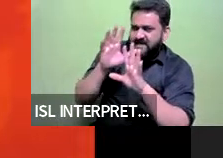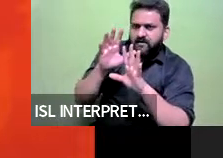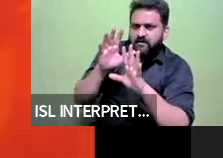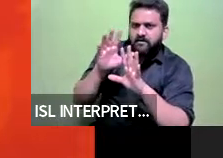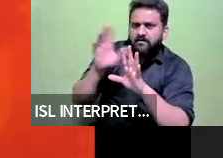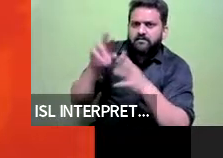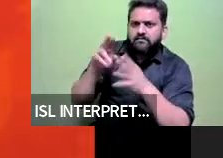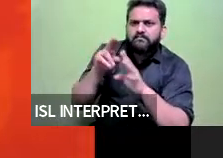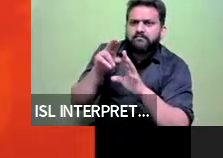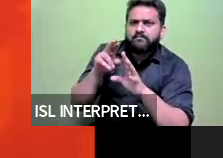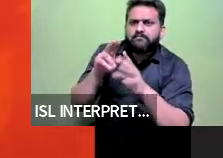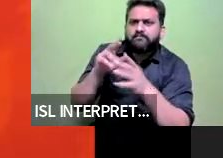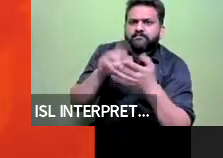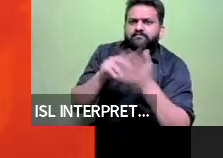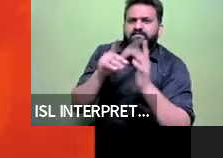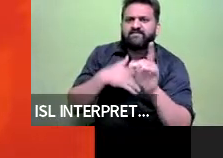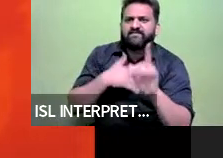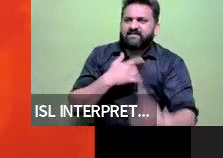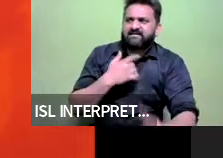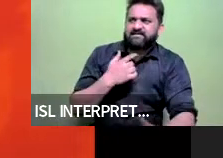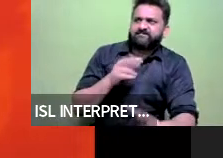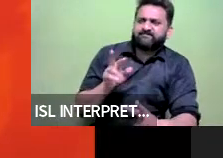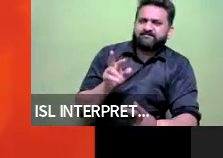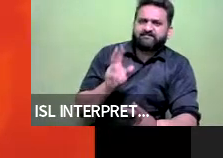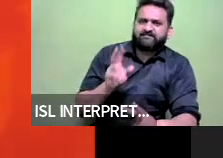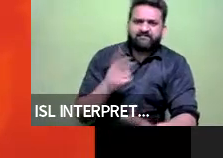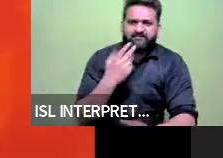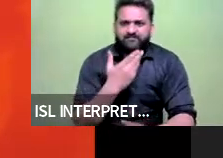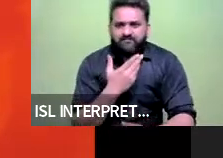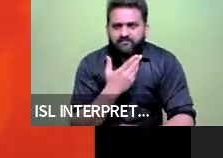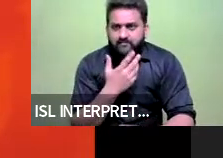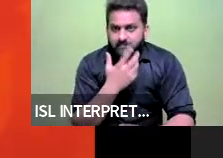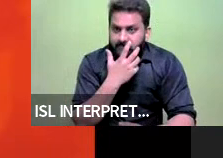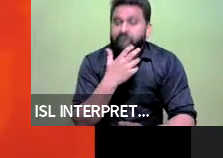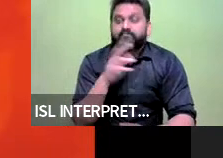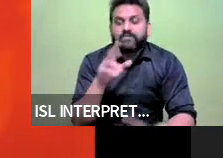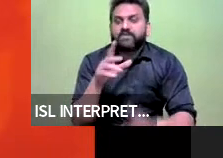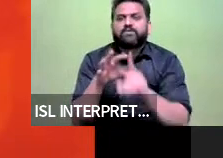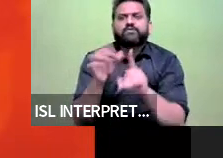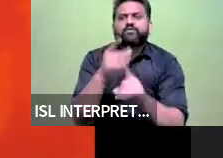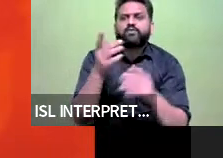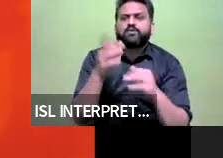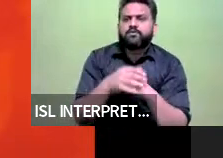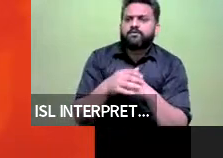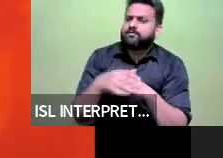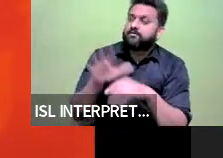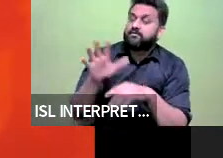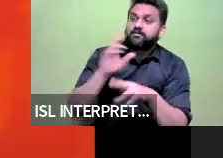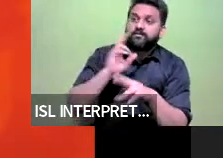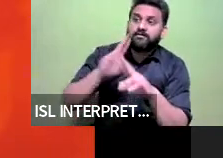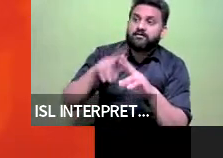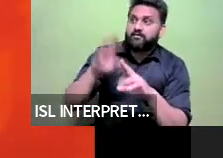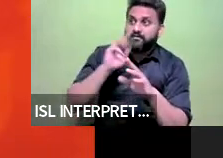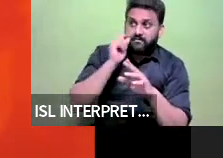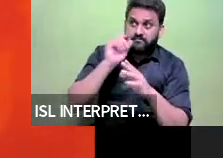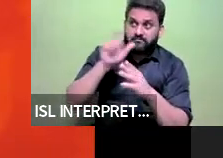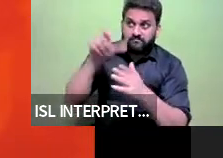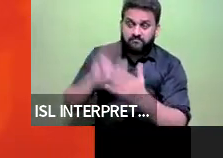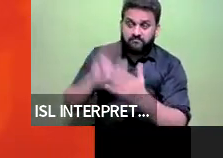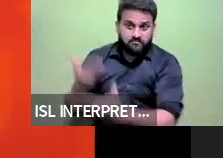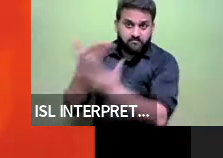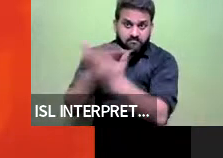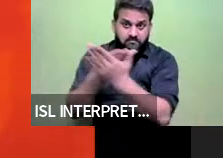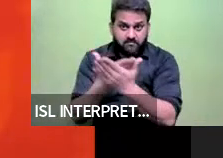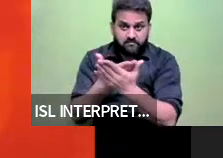not sound very good. It will be very rude. What you need to do is say that if Mr. Arbitrator